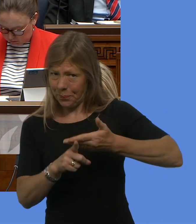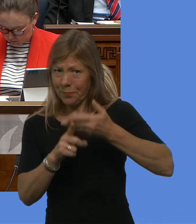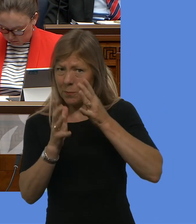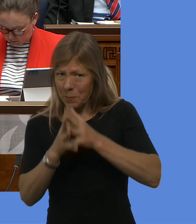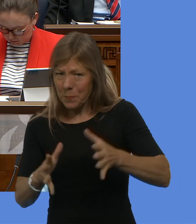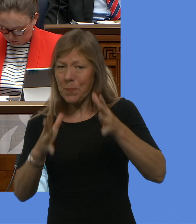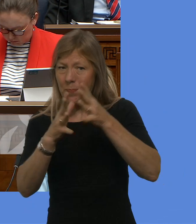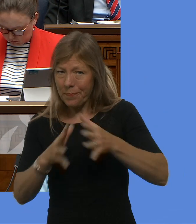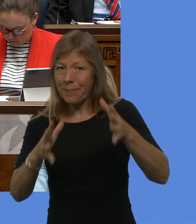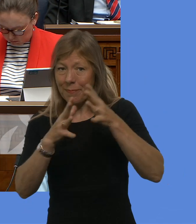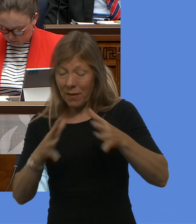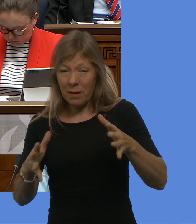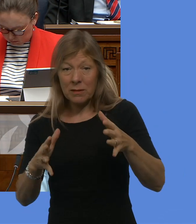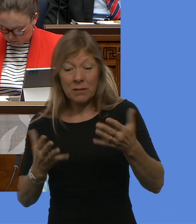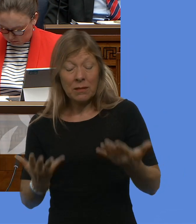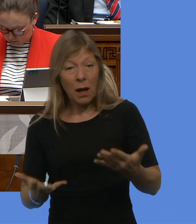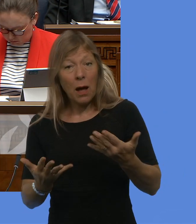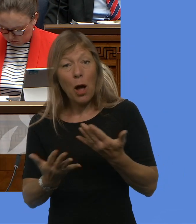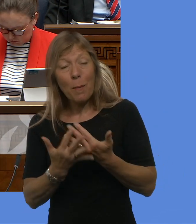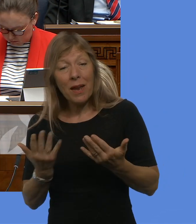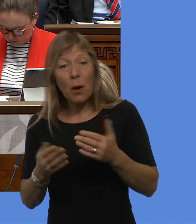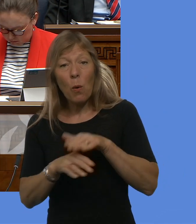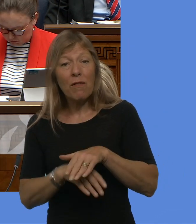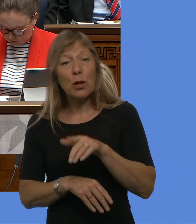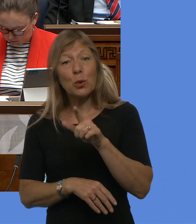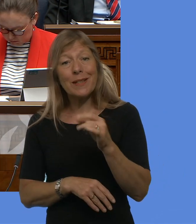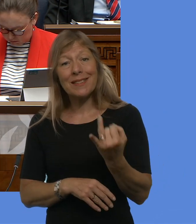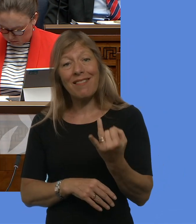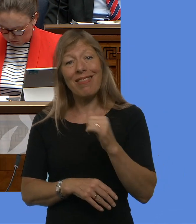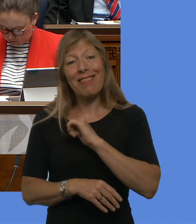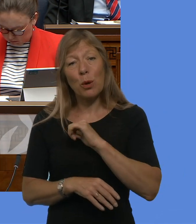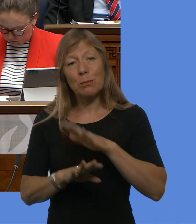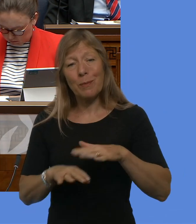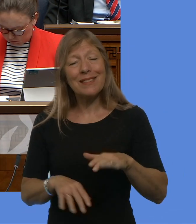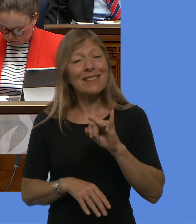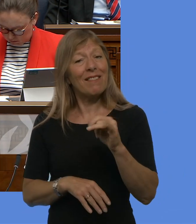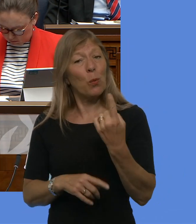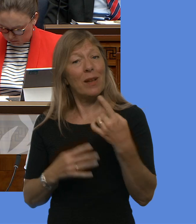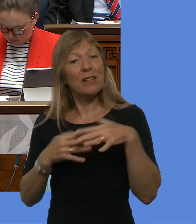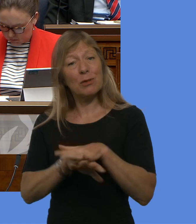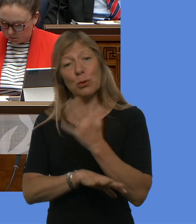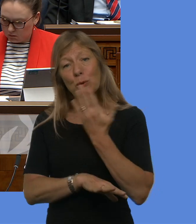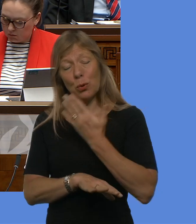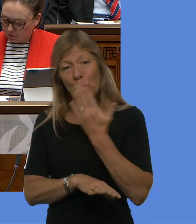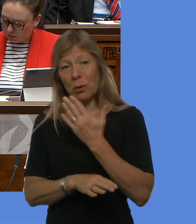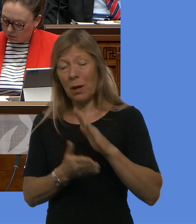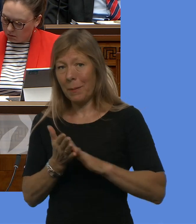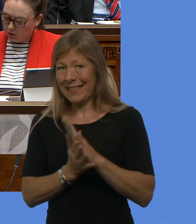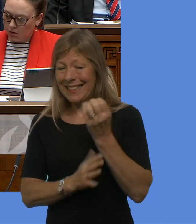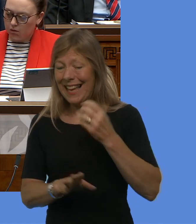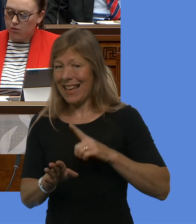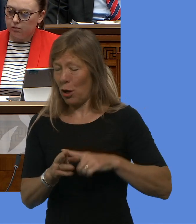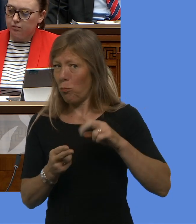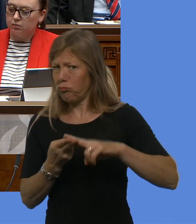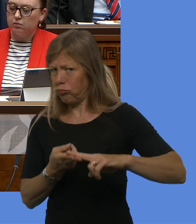in Northern Ireland are now enrolled in 71 integrated schools. That is over 6,000 additional places in the last 10 years.